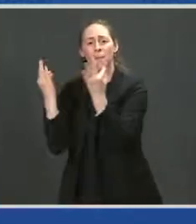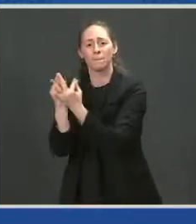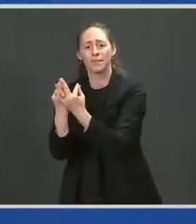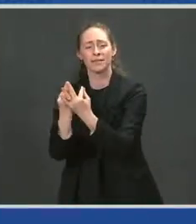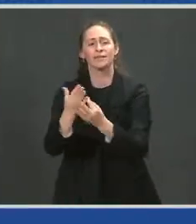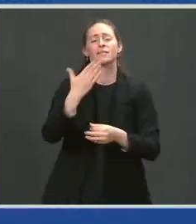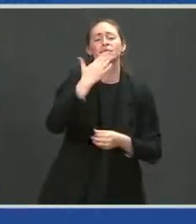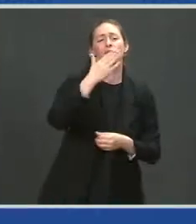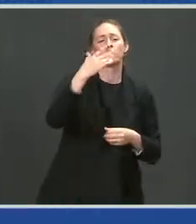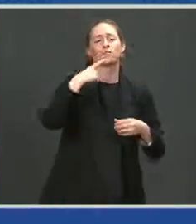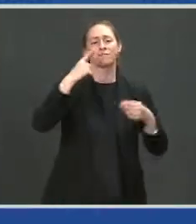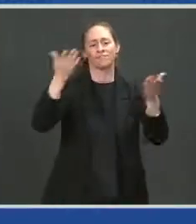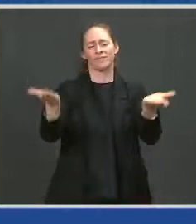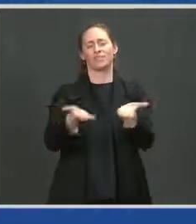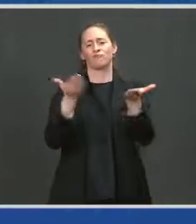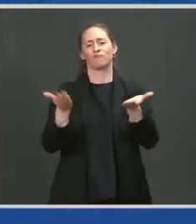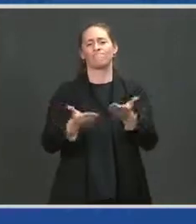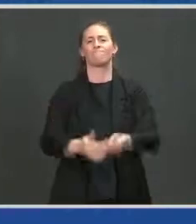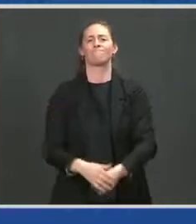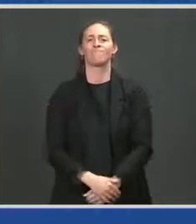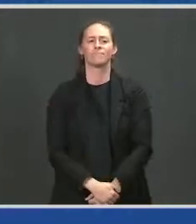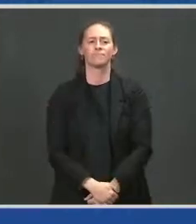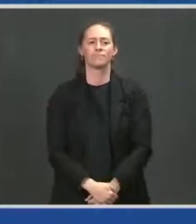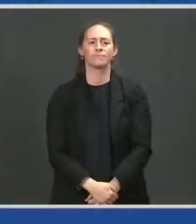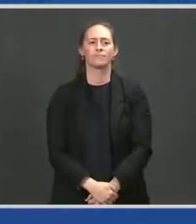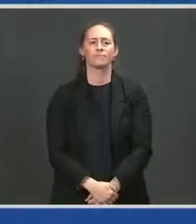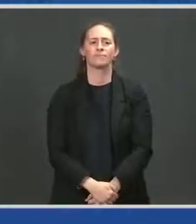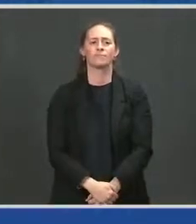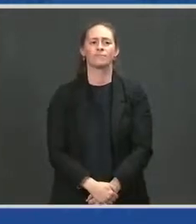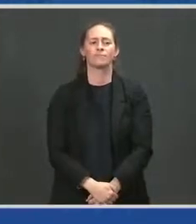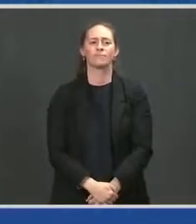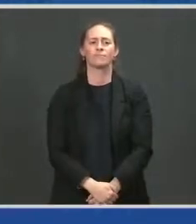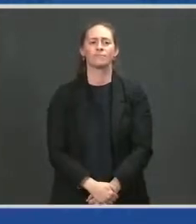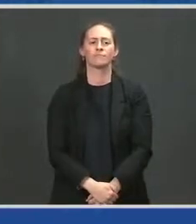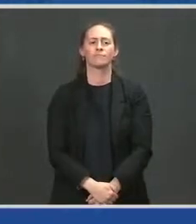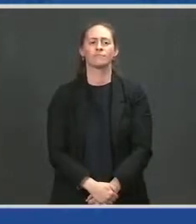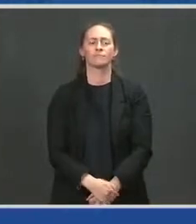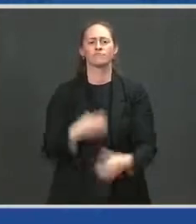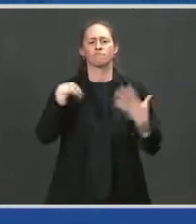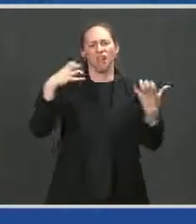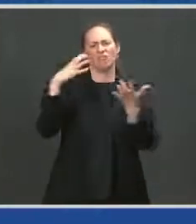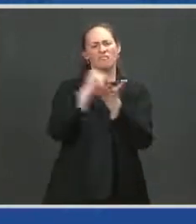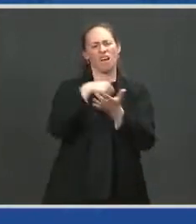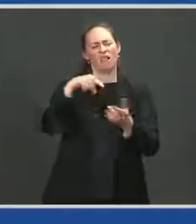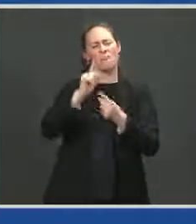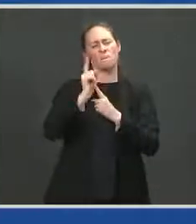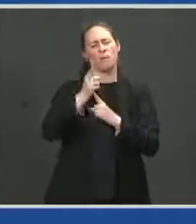to be here. This can be a moment of significant change. Thank you.